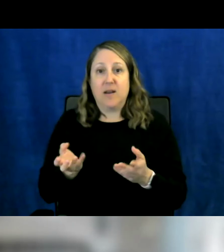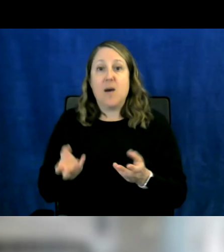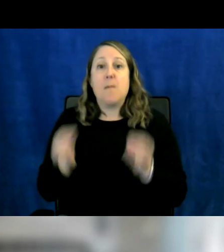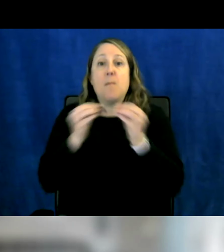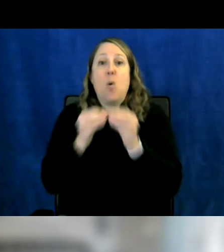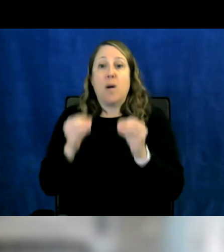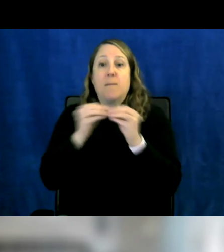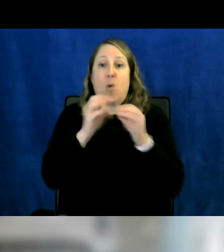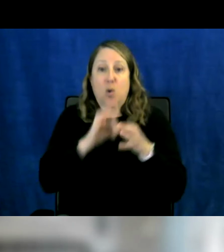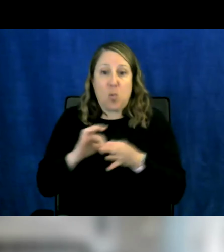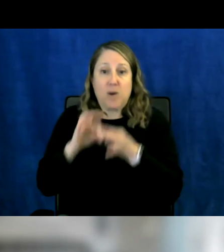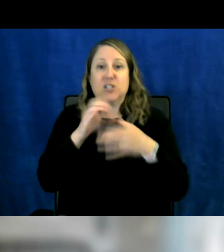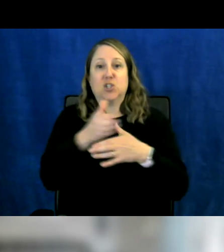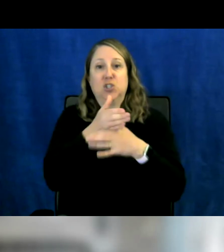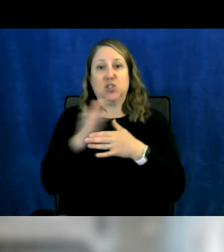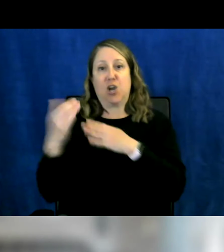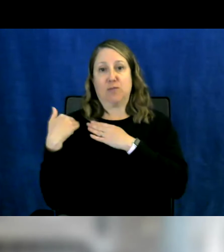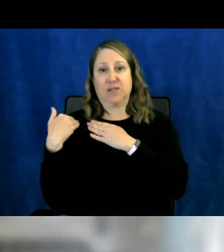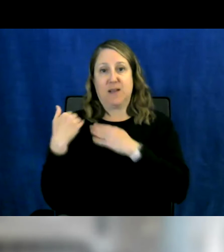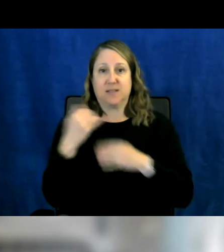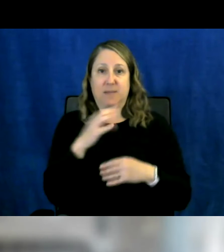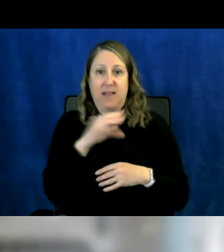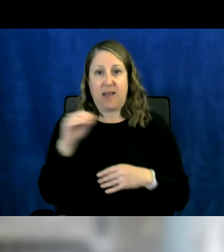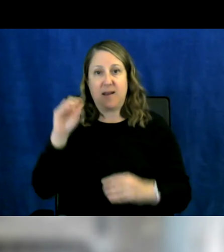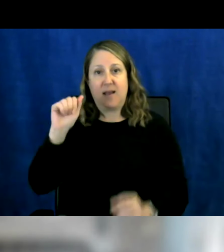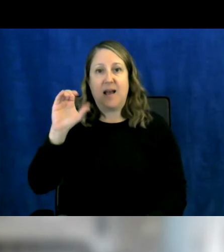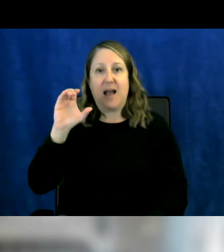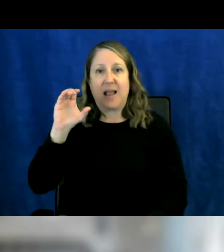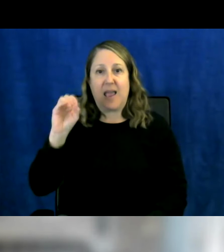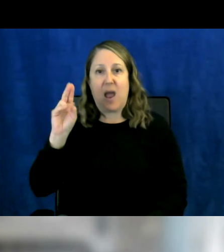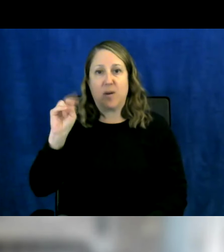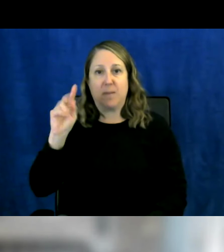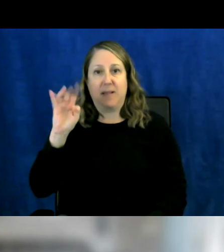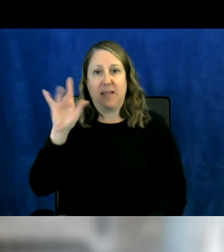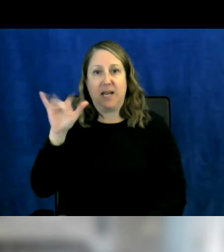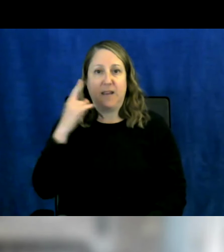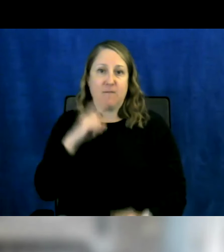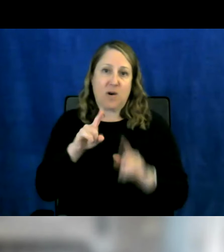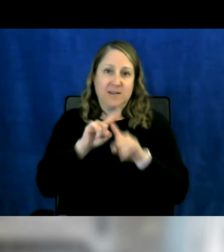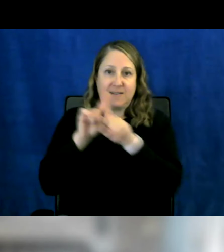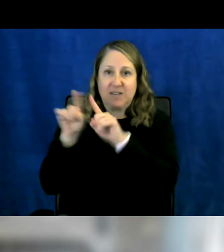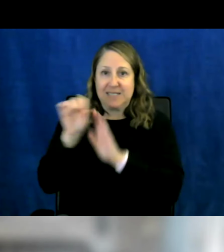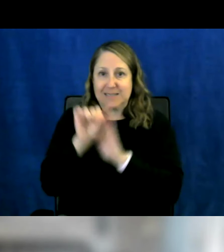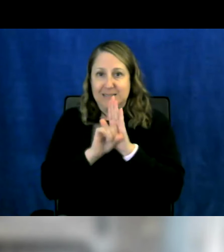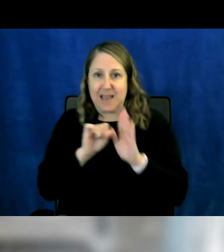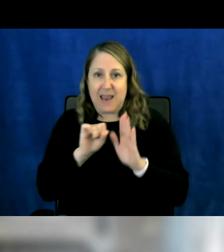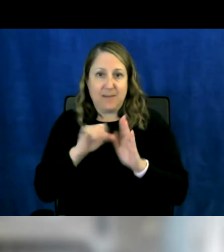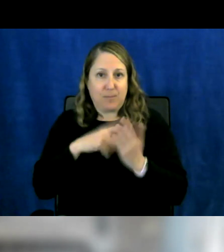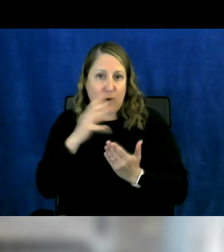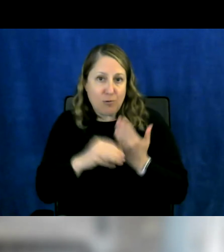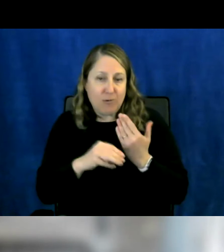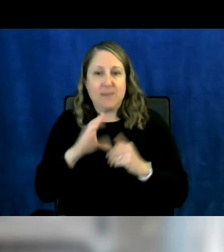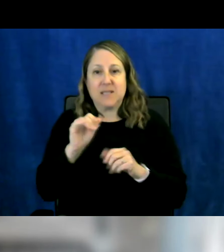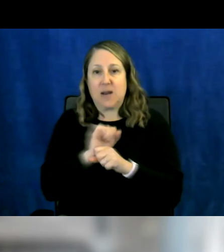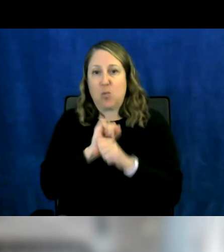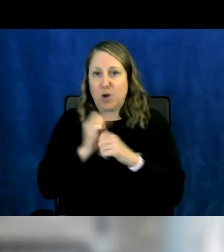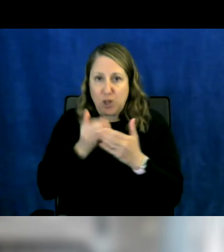shared responsibility and accountability across state departments and programs, and will work in close coordination with